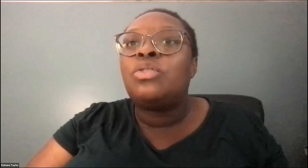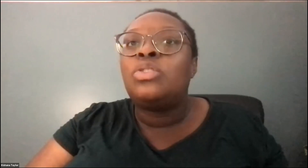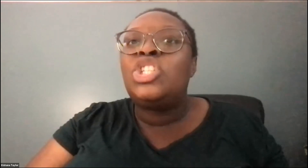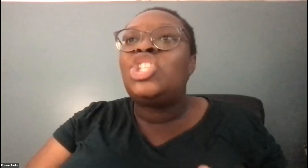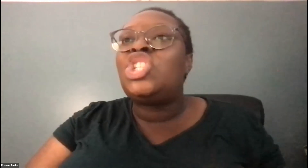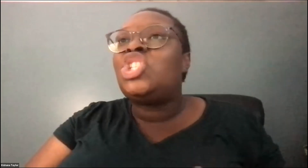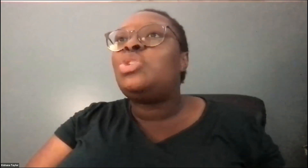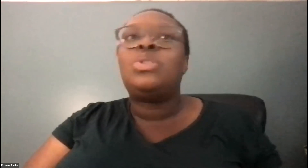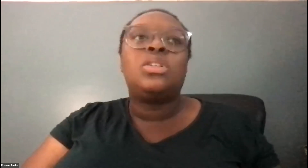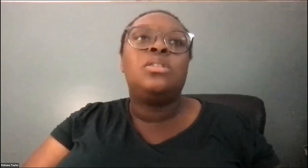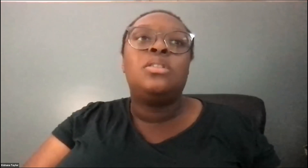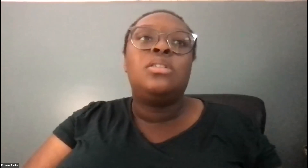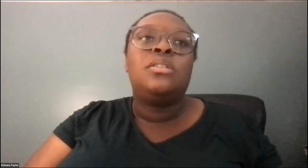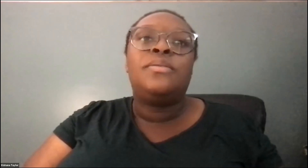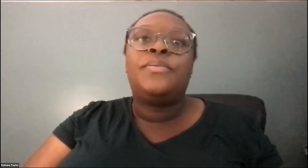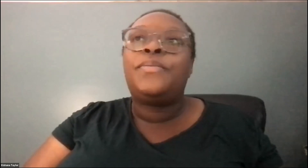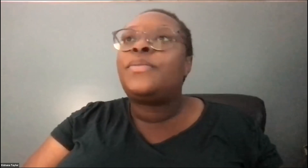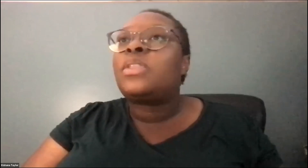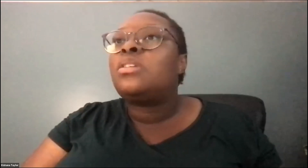don't change role. Shoot.